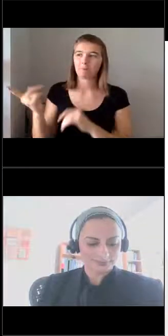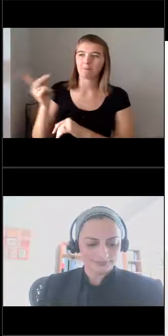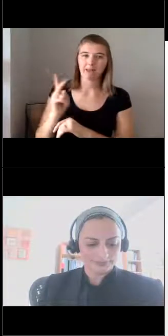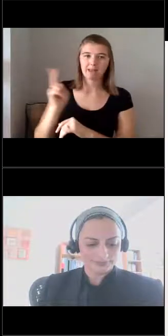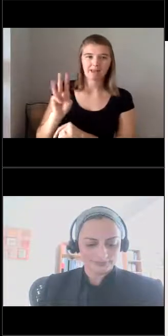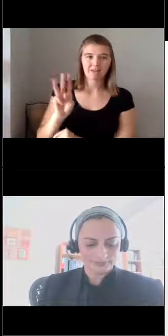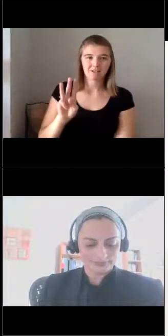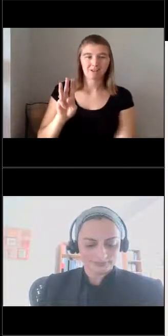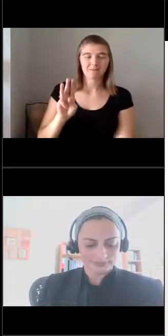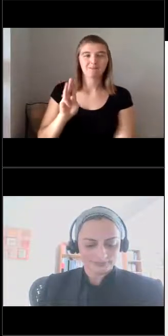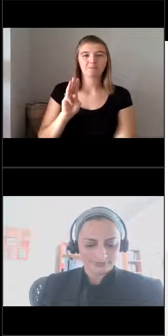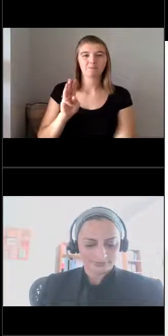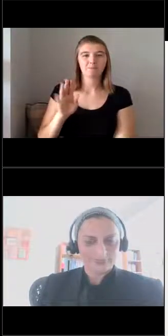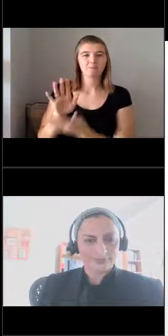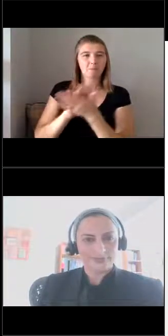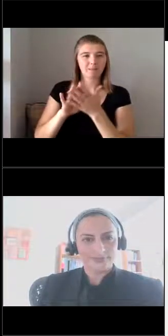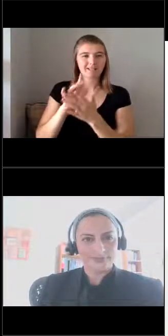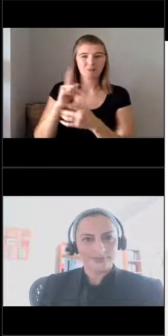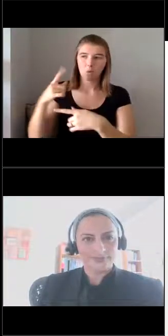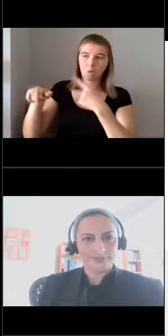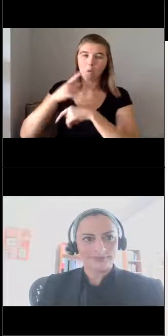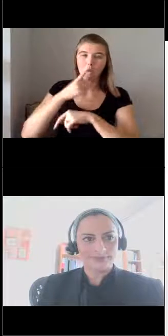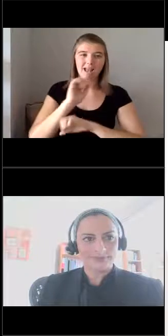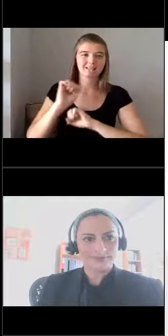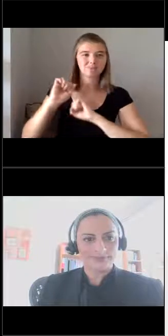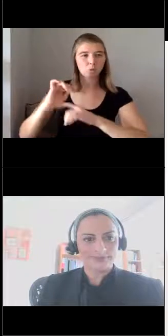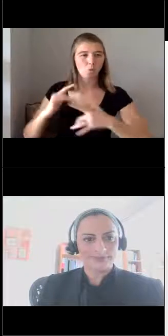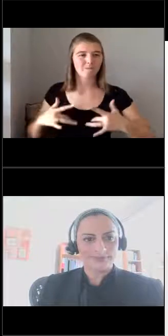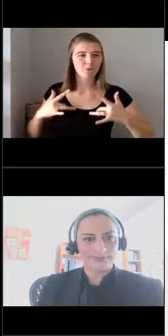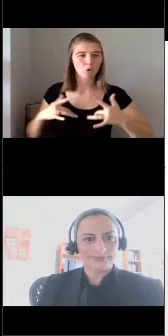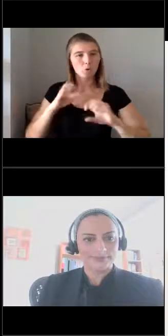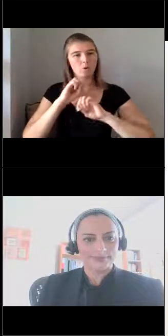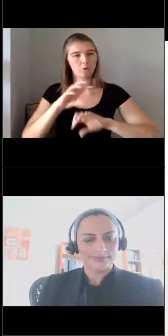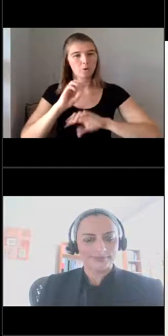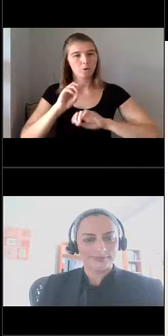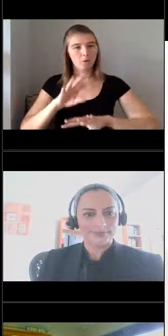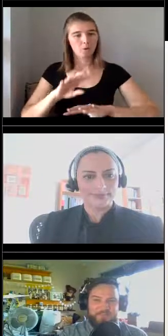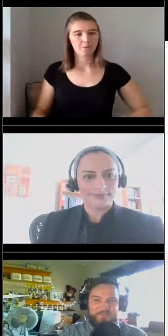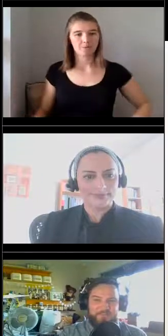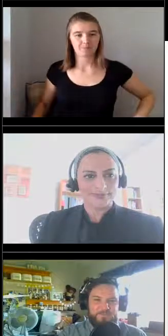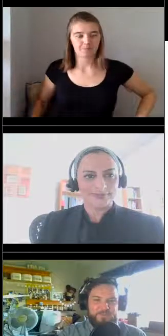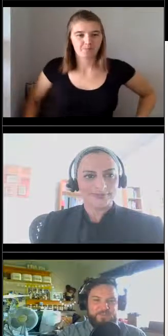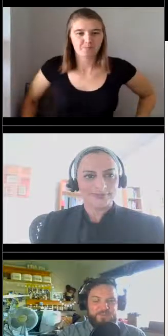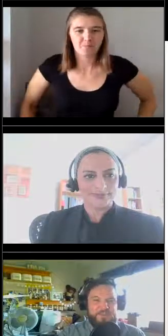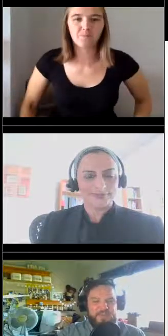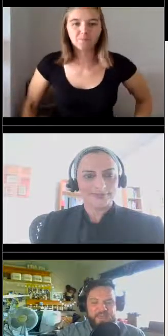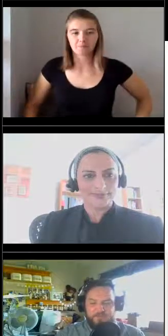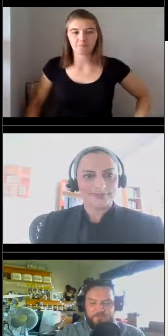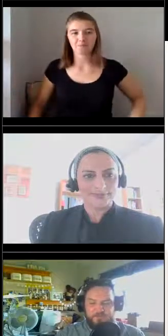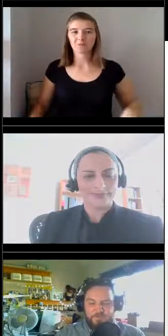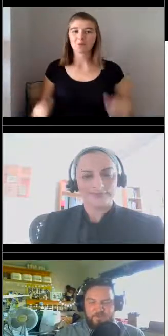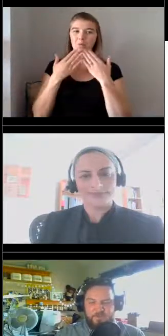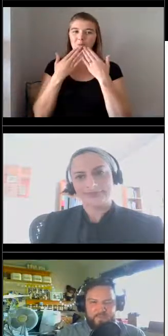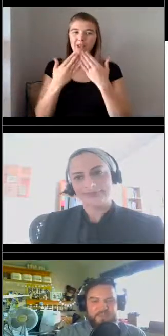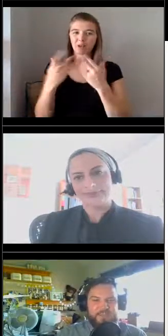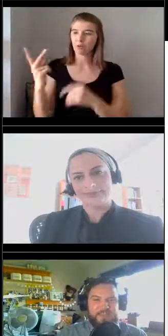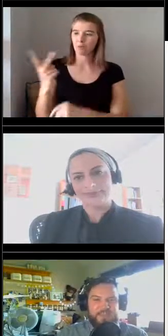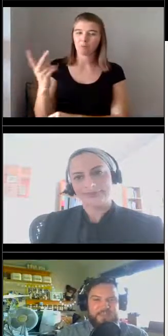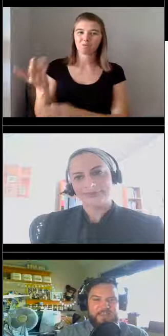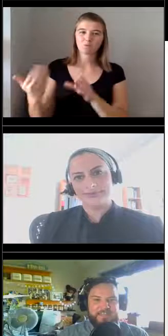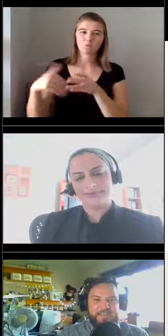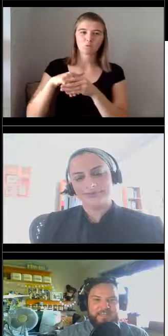this. So let me just make sure I've turned everybody's microphones back on. Sam and Boon, thank you once again for joining us. Do you